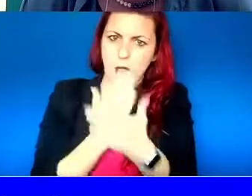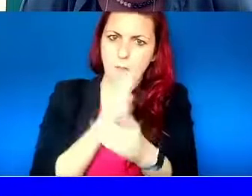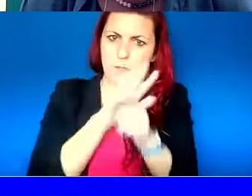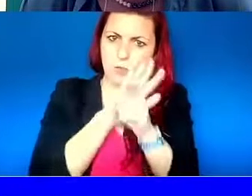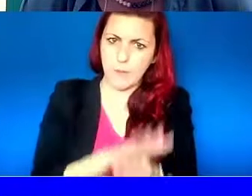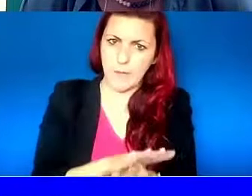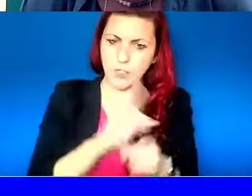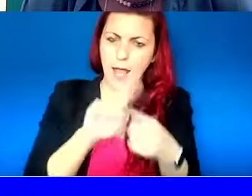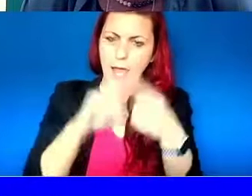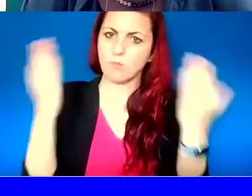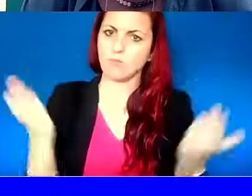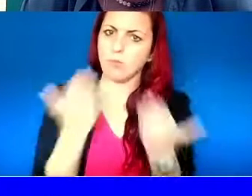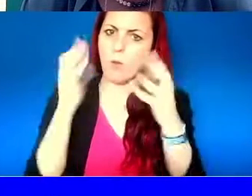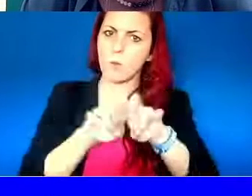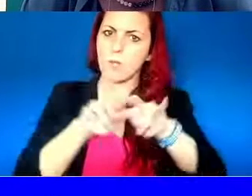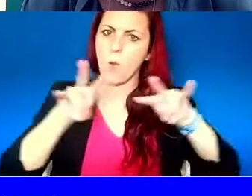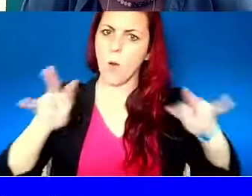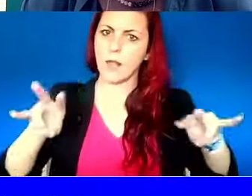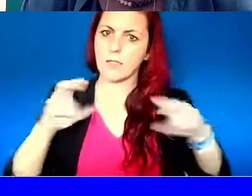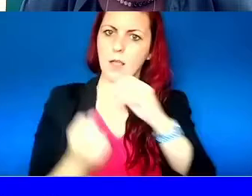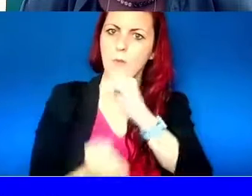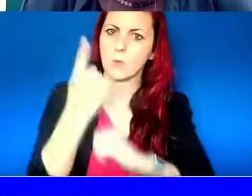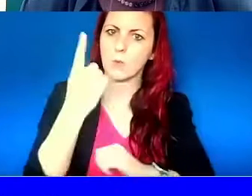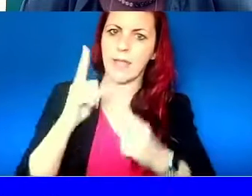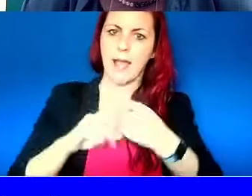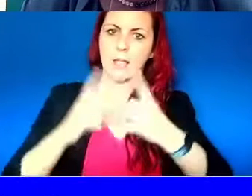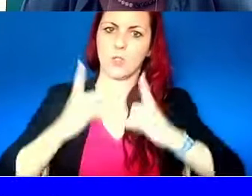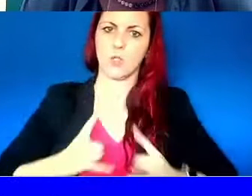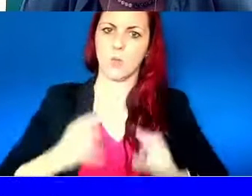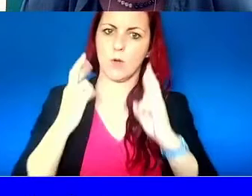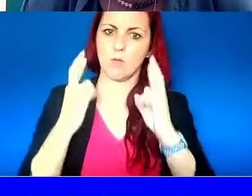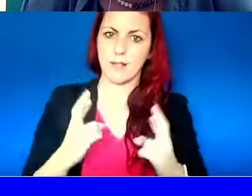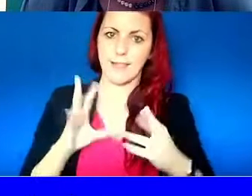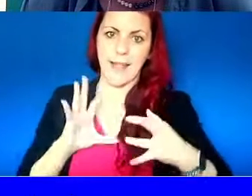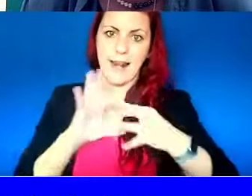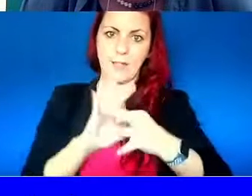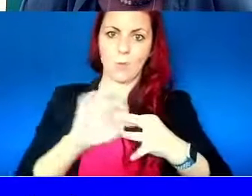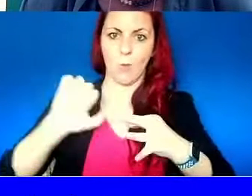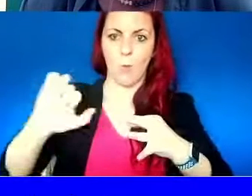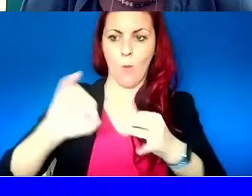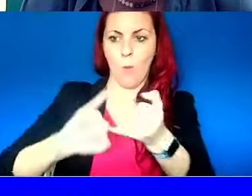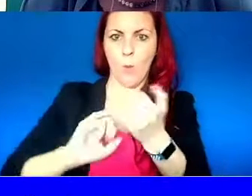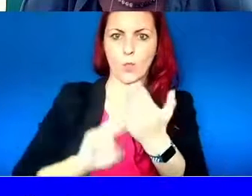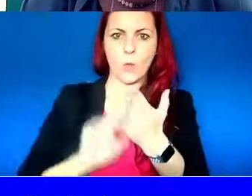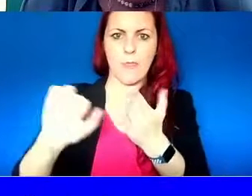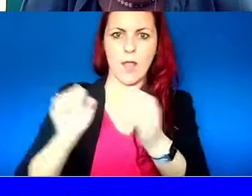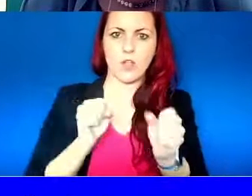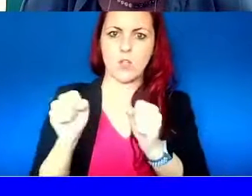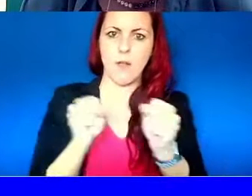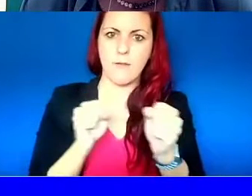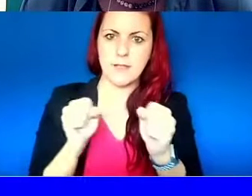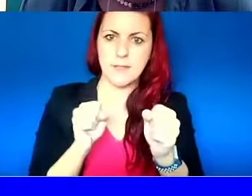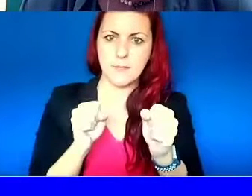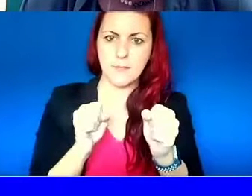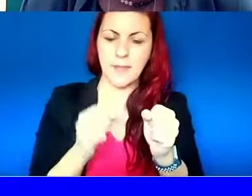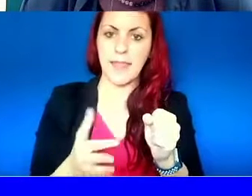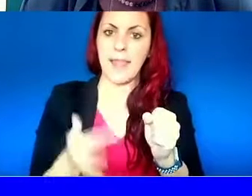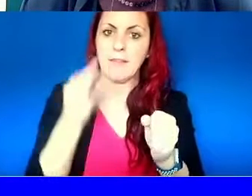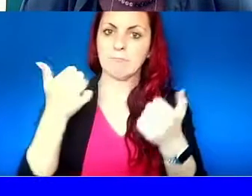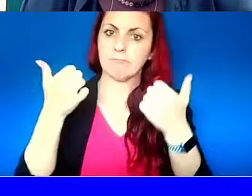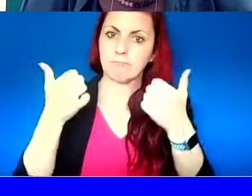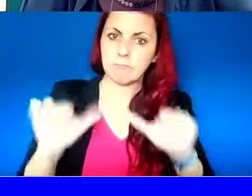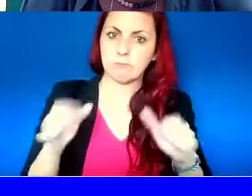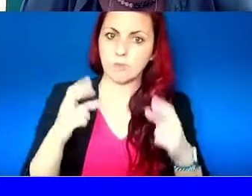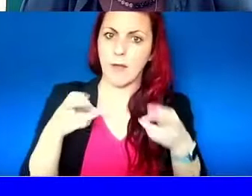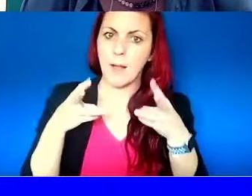promote equality of opportunity and human rights in relation to their service users. If it was implemented properly, it would